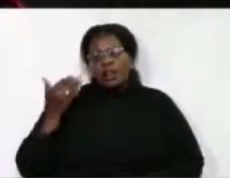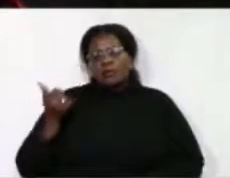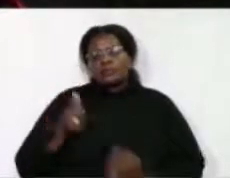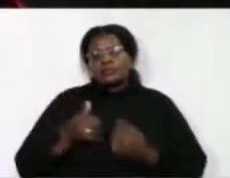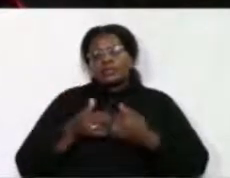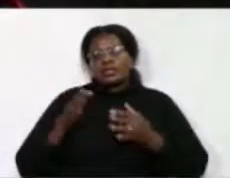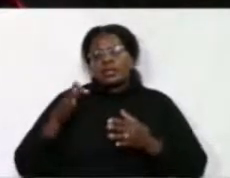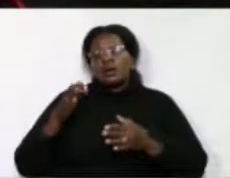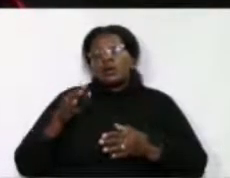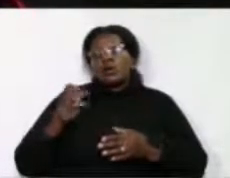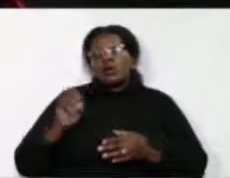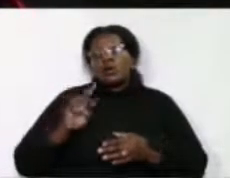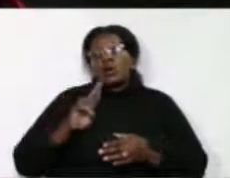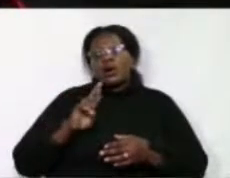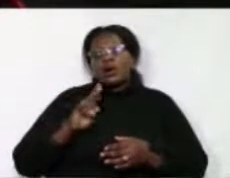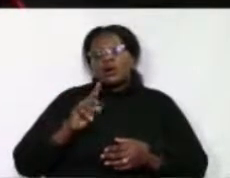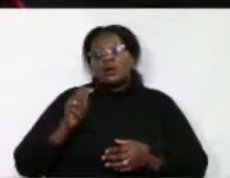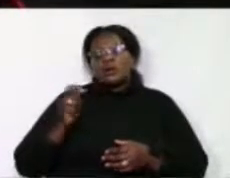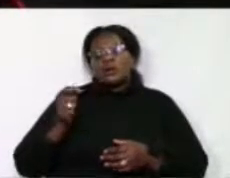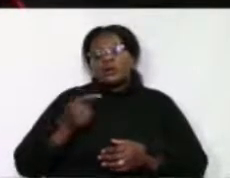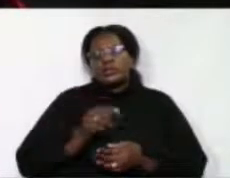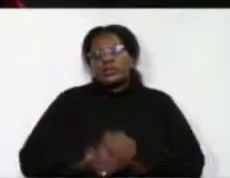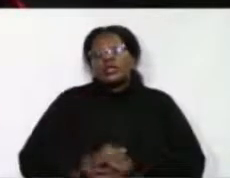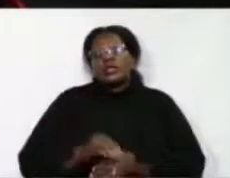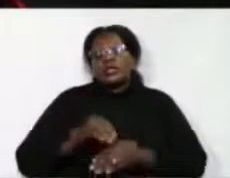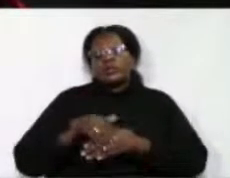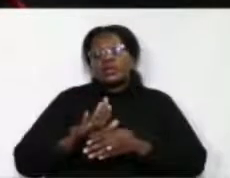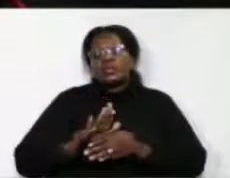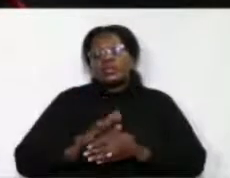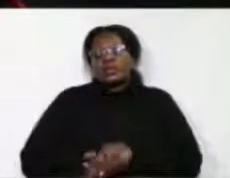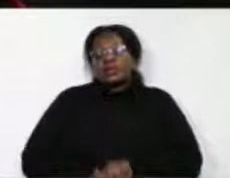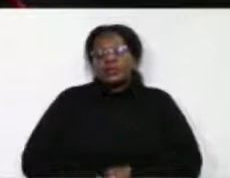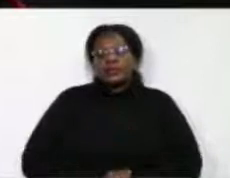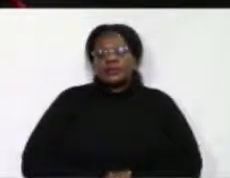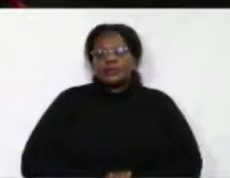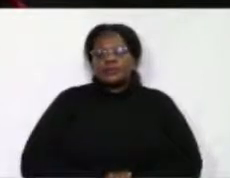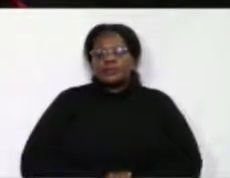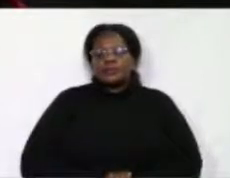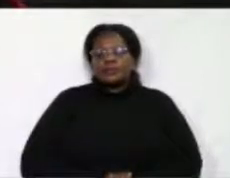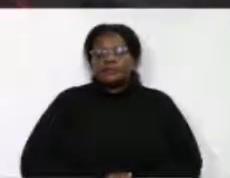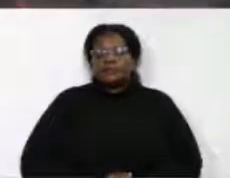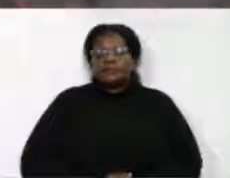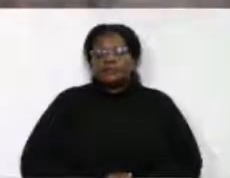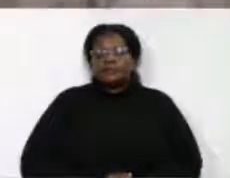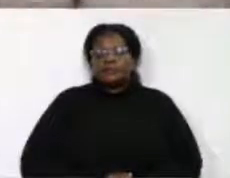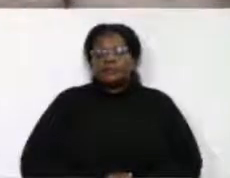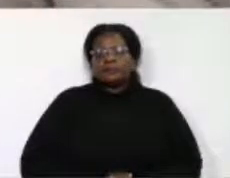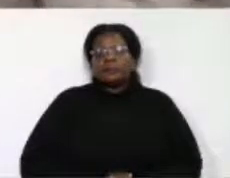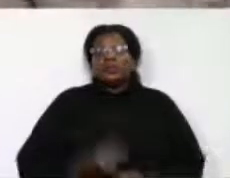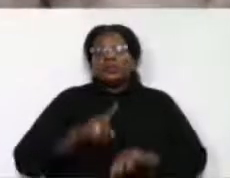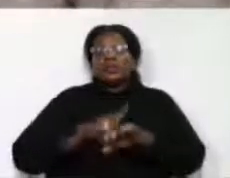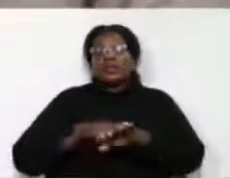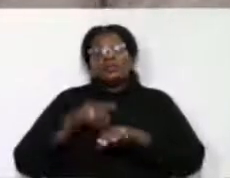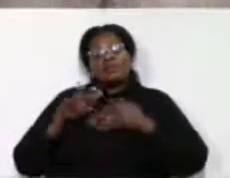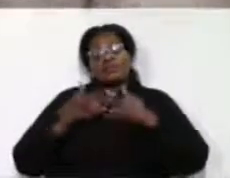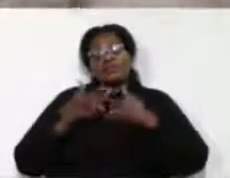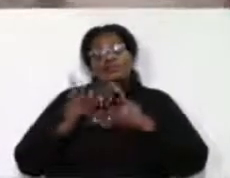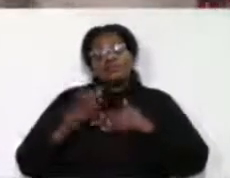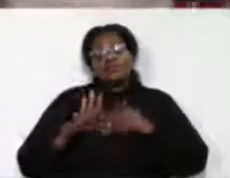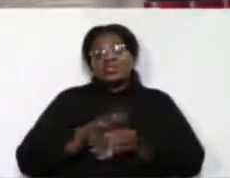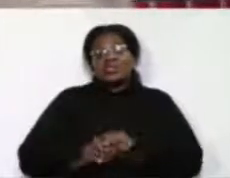hello@startupnem.org, and then we'll gladly forward it to you. All right, we're running out of time, so maybe we can we're